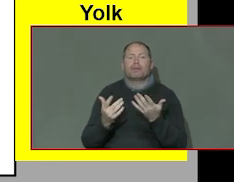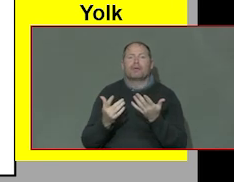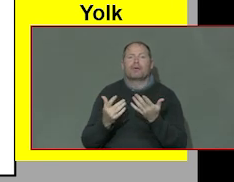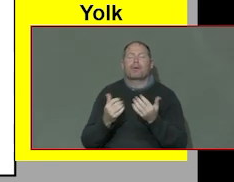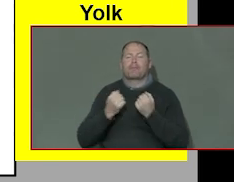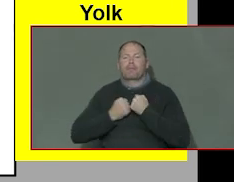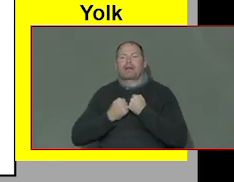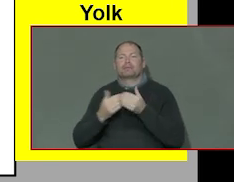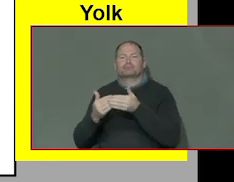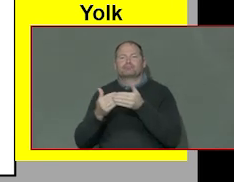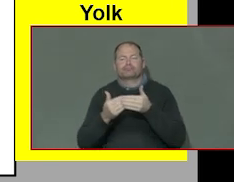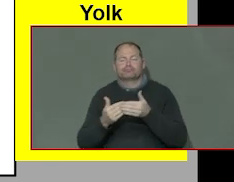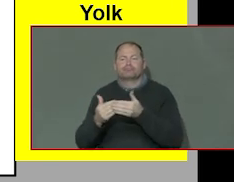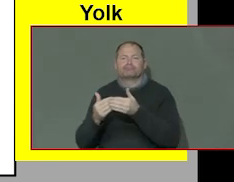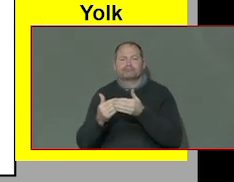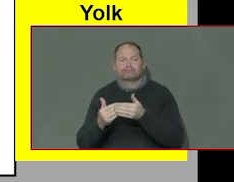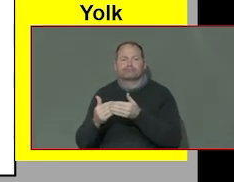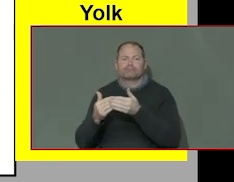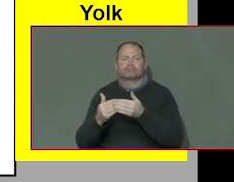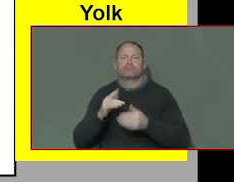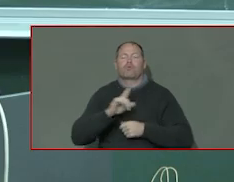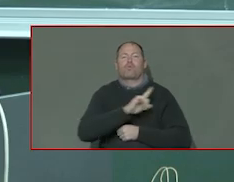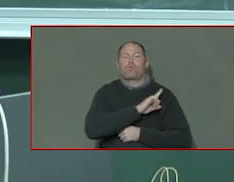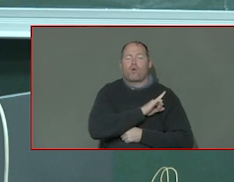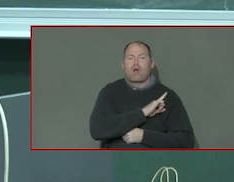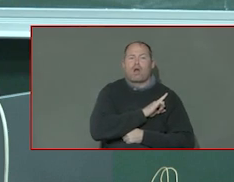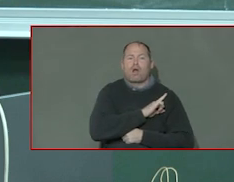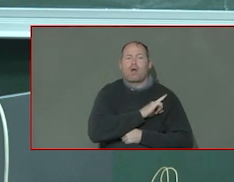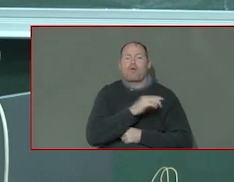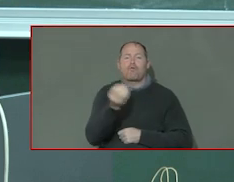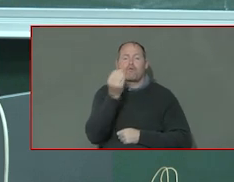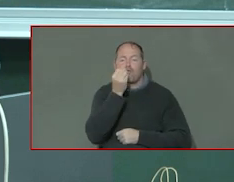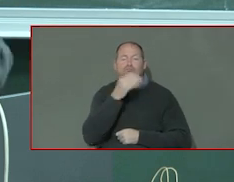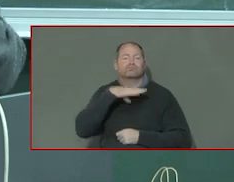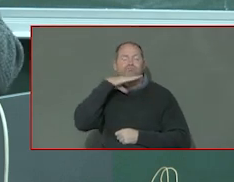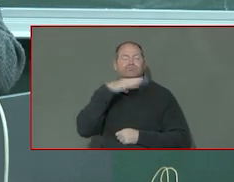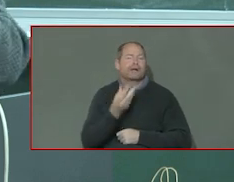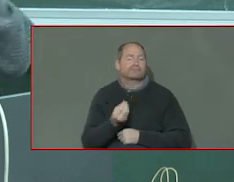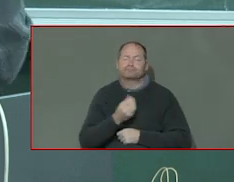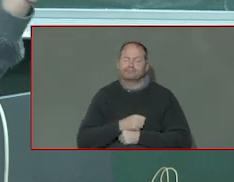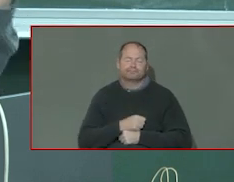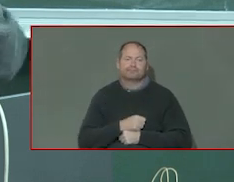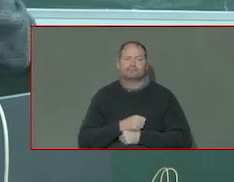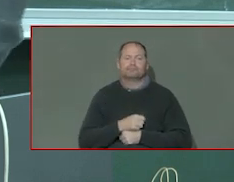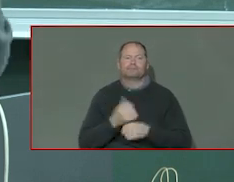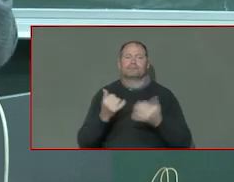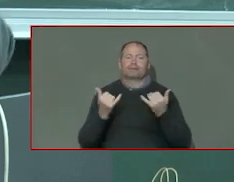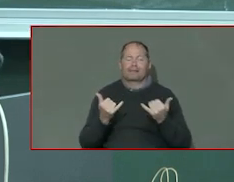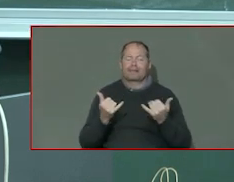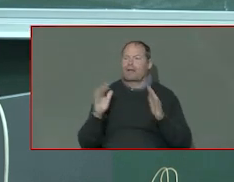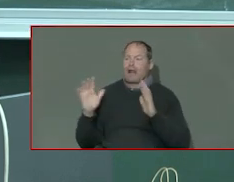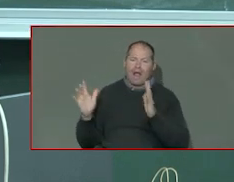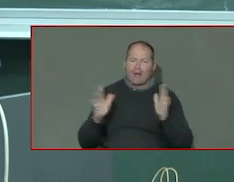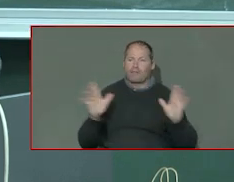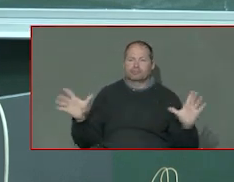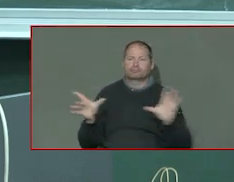care, because they are not going to have that much nourishment. Make sure that you link your whole syllabus